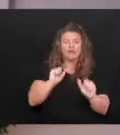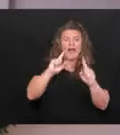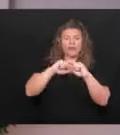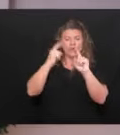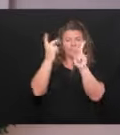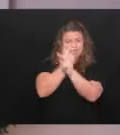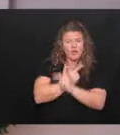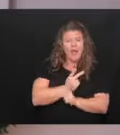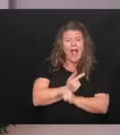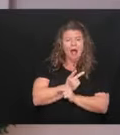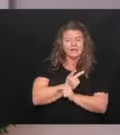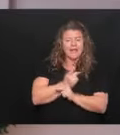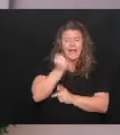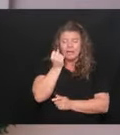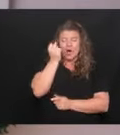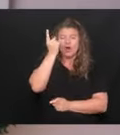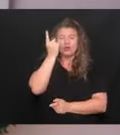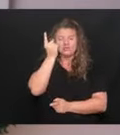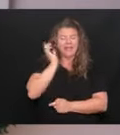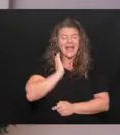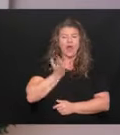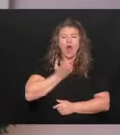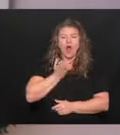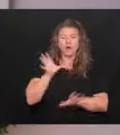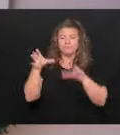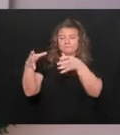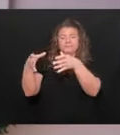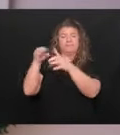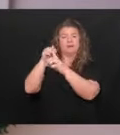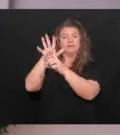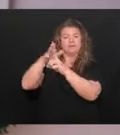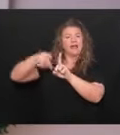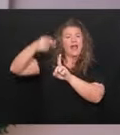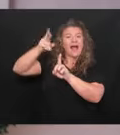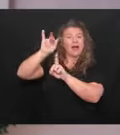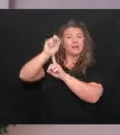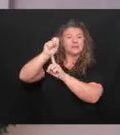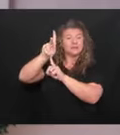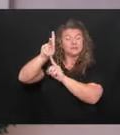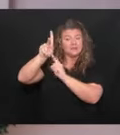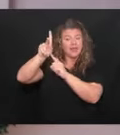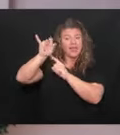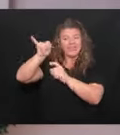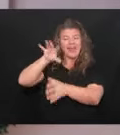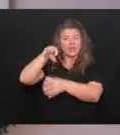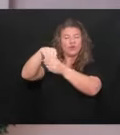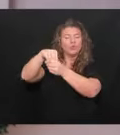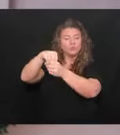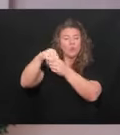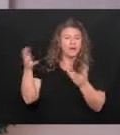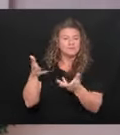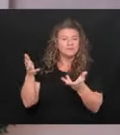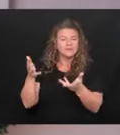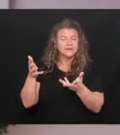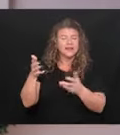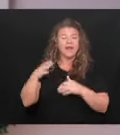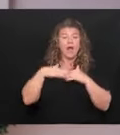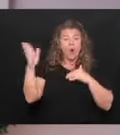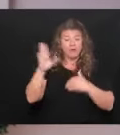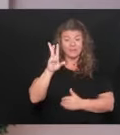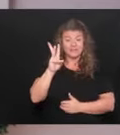insight into our most vulnerable populations, which, as the governor said, would include people that are greater than